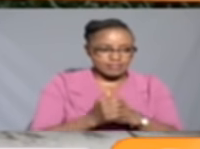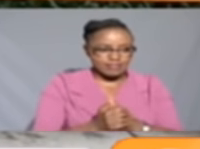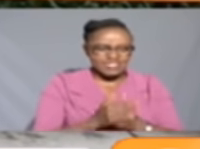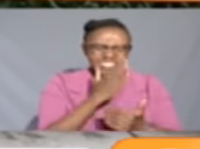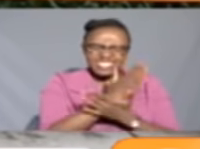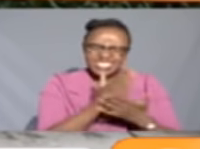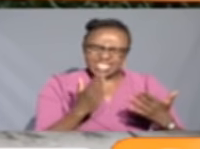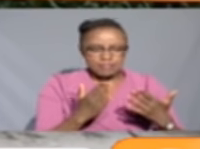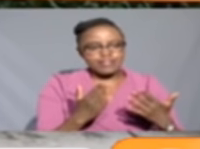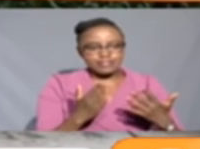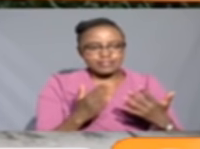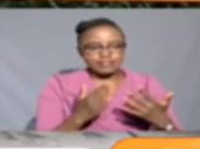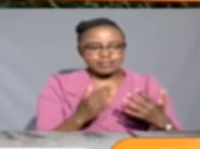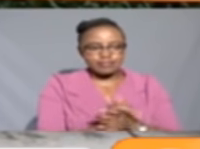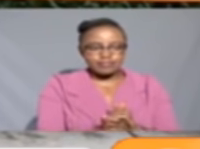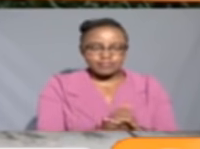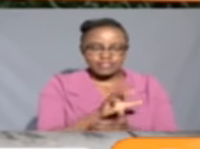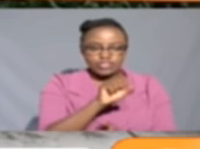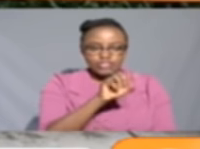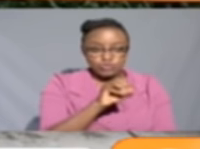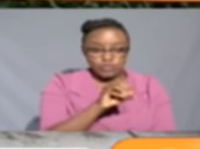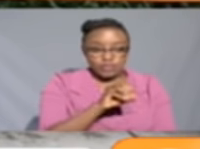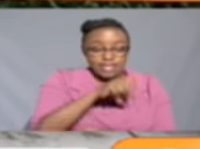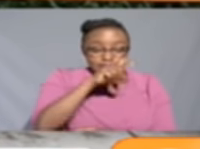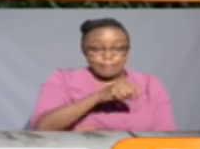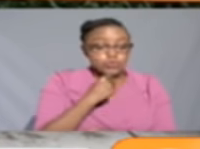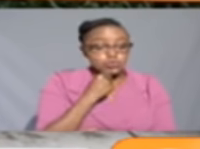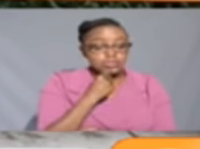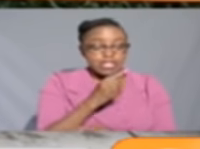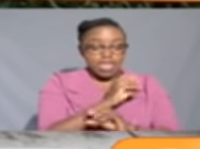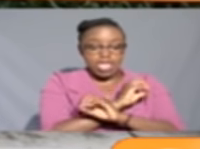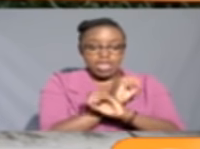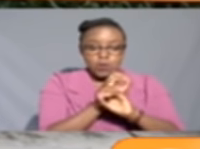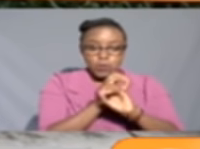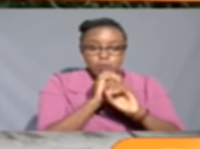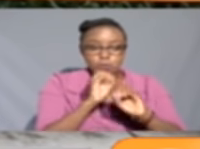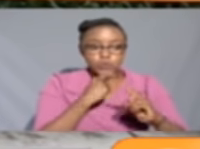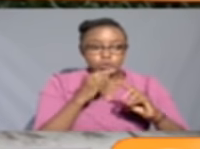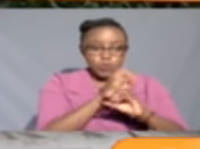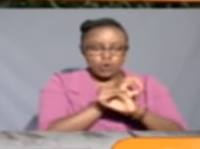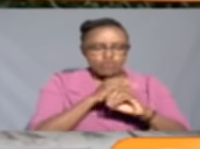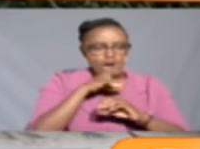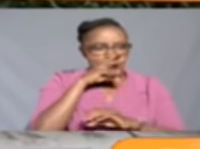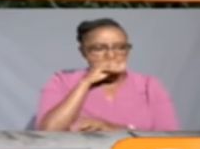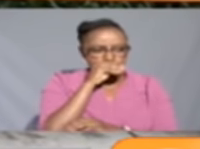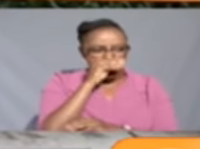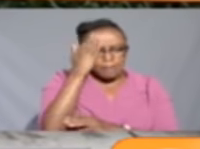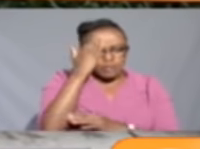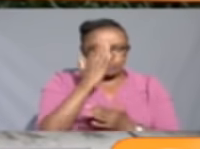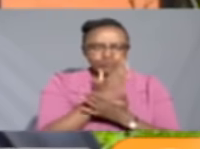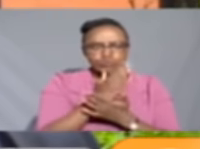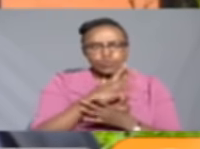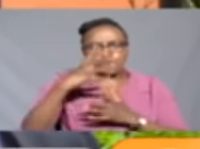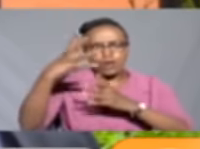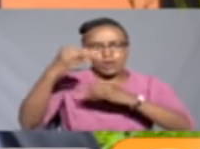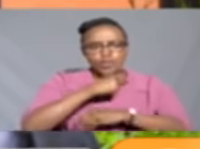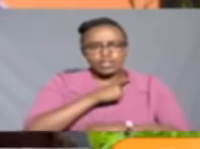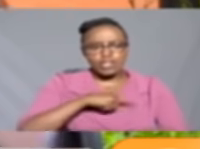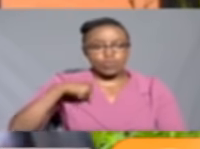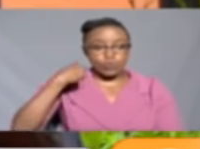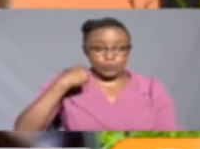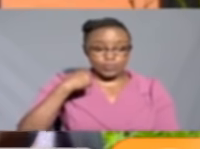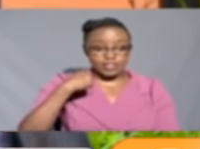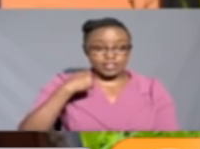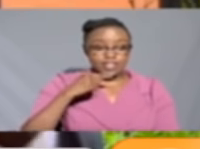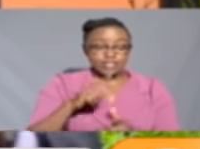Something to that effect. So, and that I should not say anything. So of course I kept quiet. I knew we were going to Githunguri. And